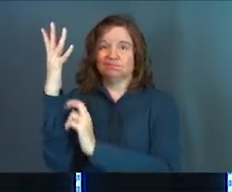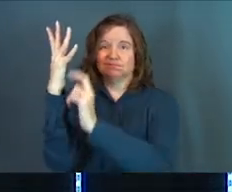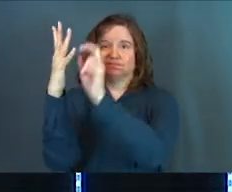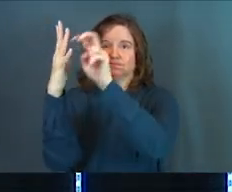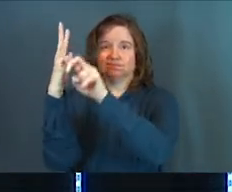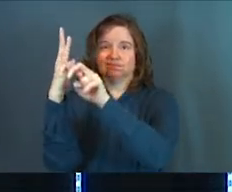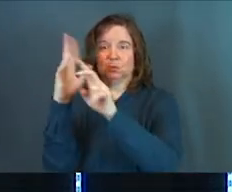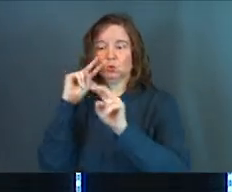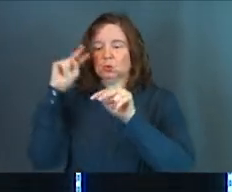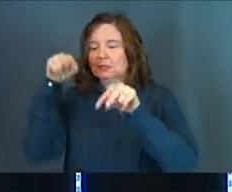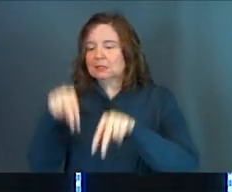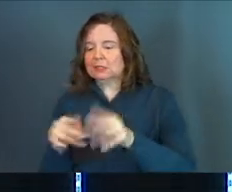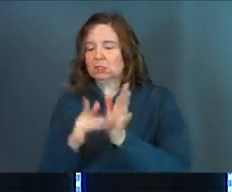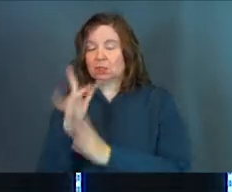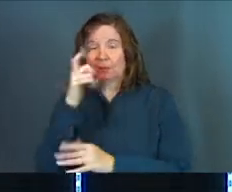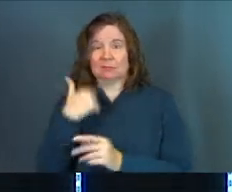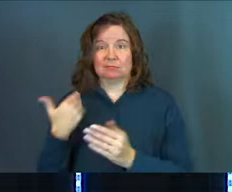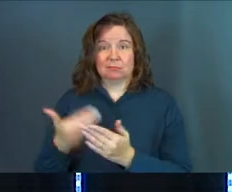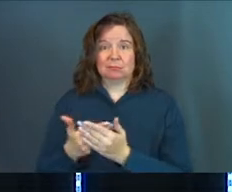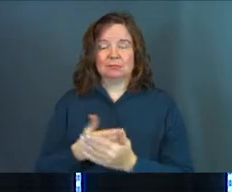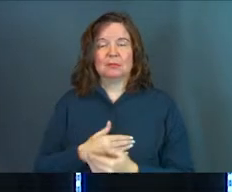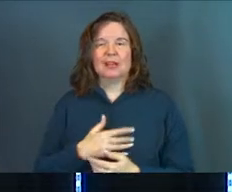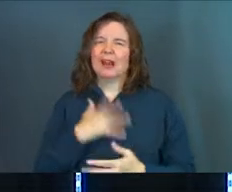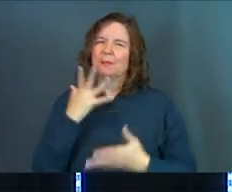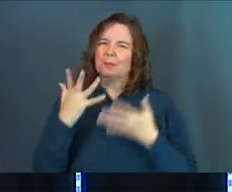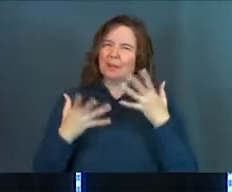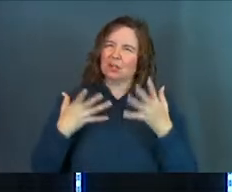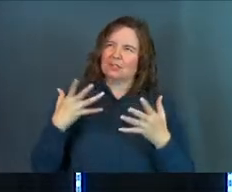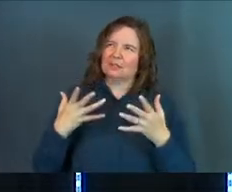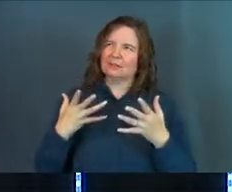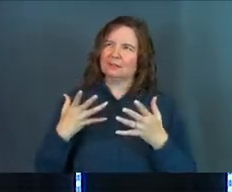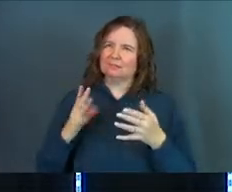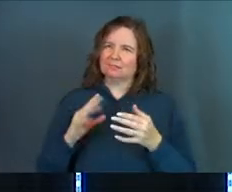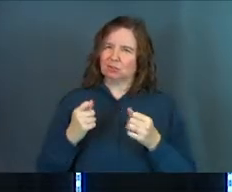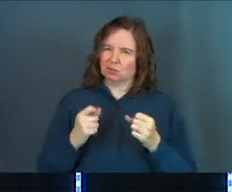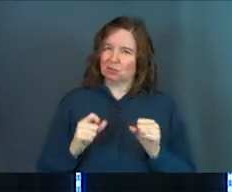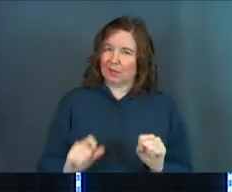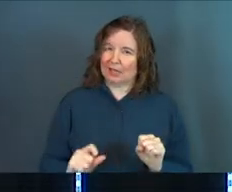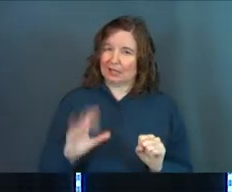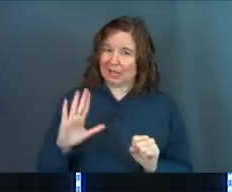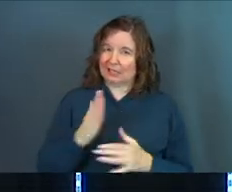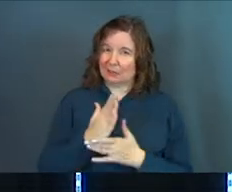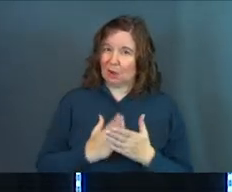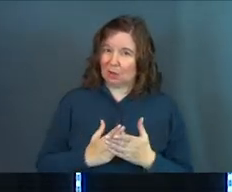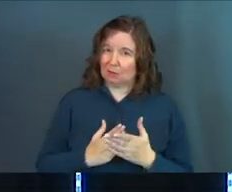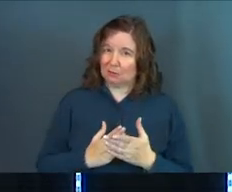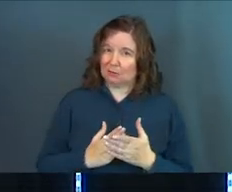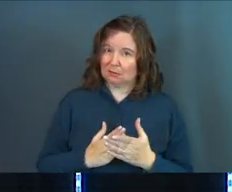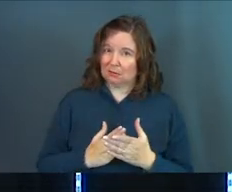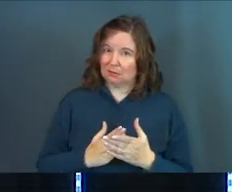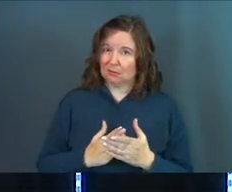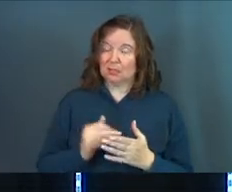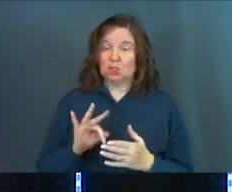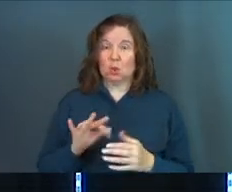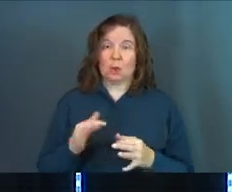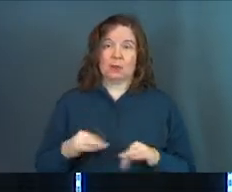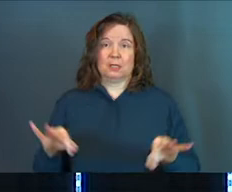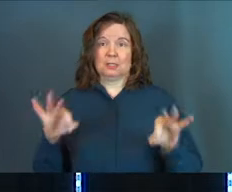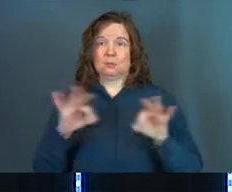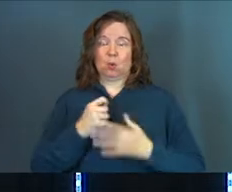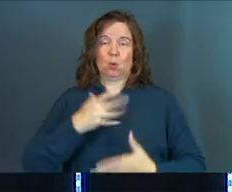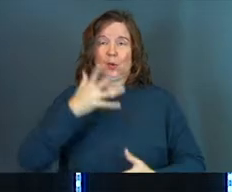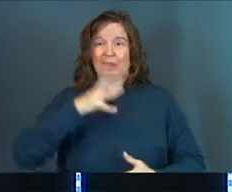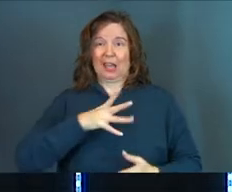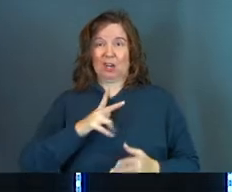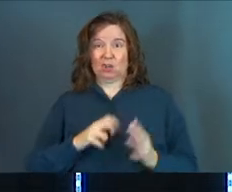since Jesus was coming that way. A bit of an embarrassing strategy on his part. You're this important, wealthy